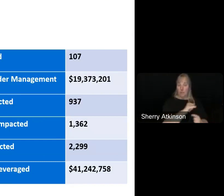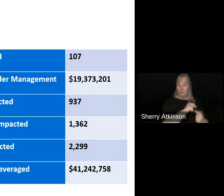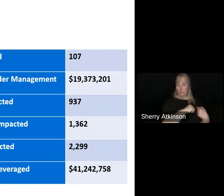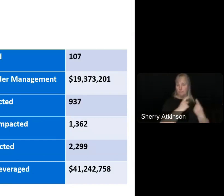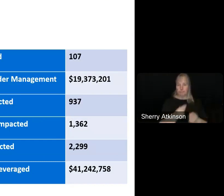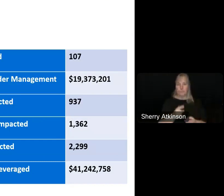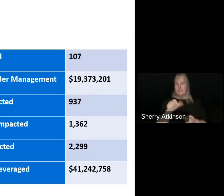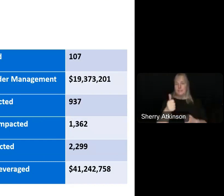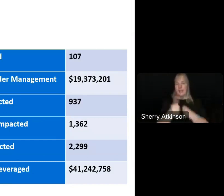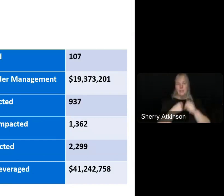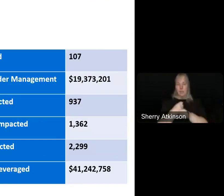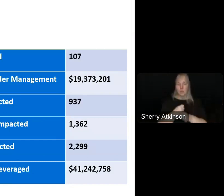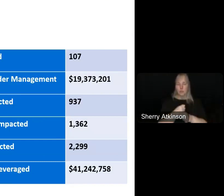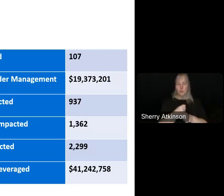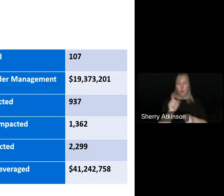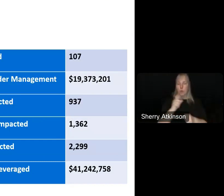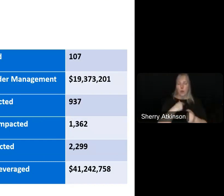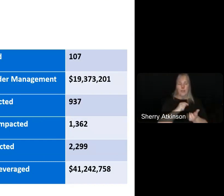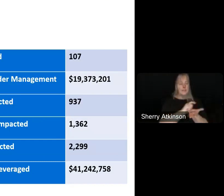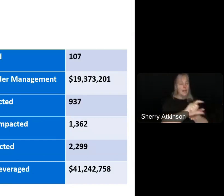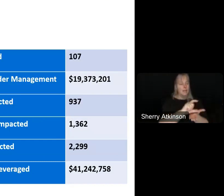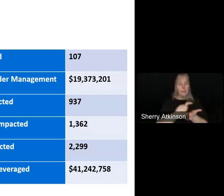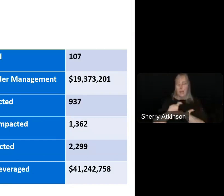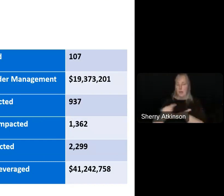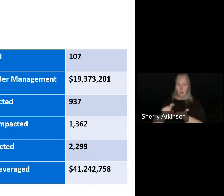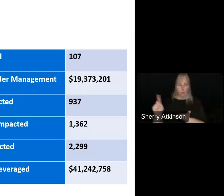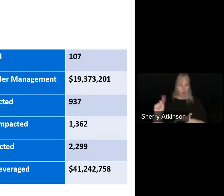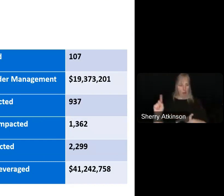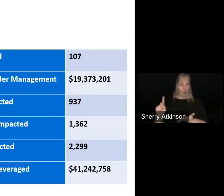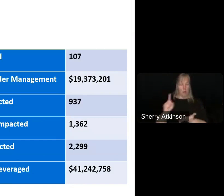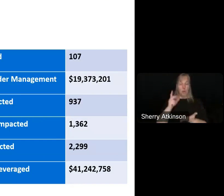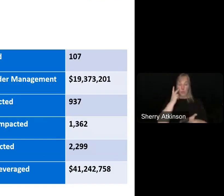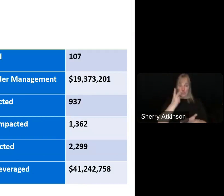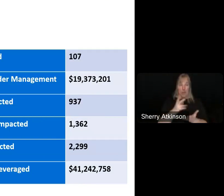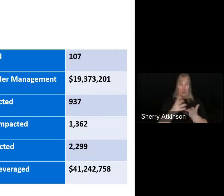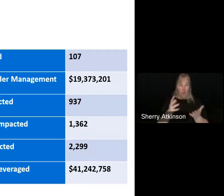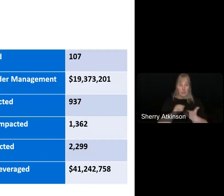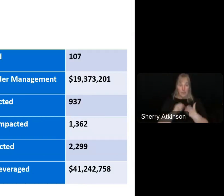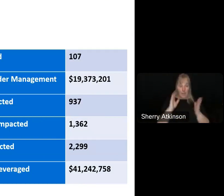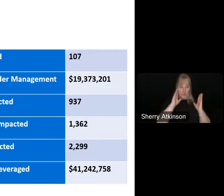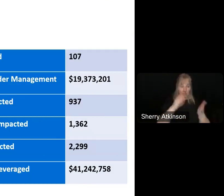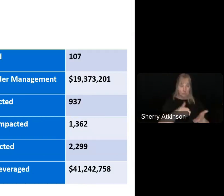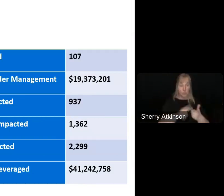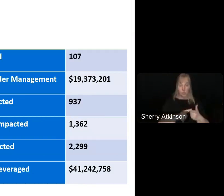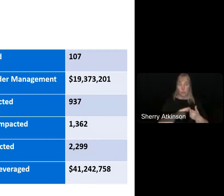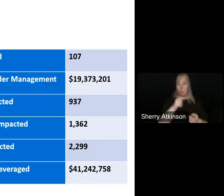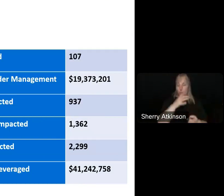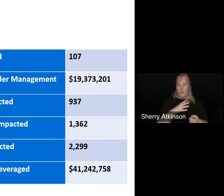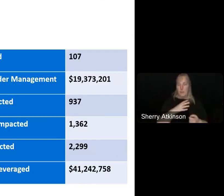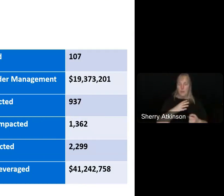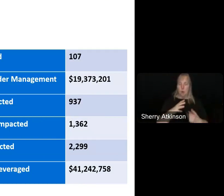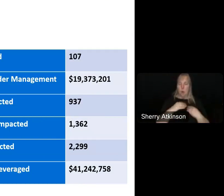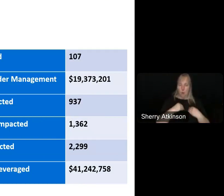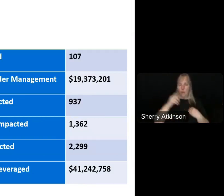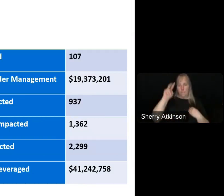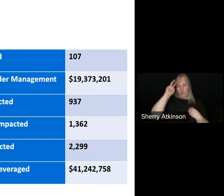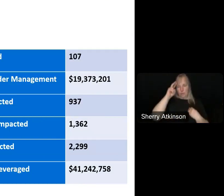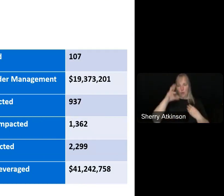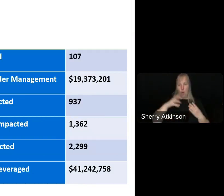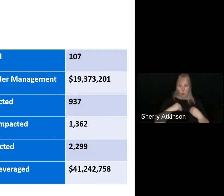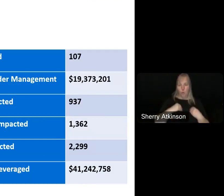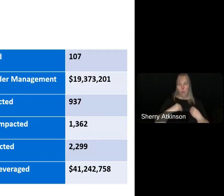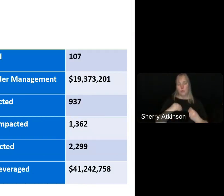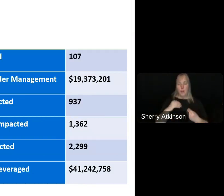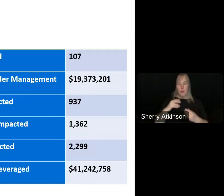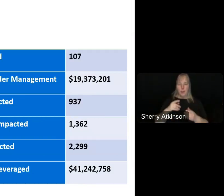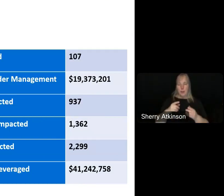where it's been allocated. And as you can see, it's a lot of it is geared toward women-owned, veteran-owned, minority-owned businesses.